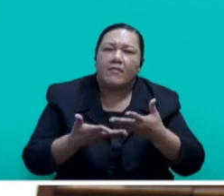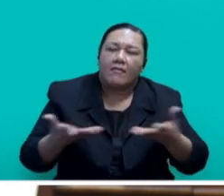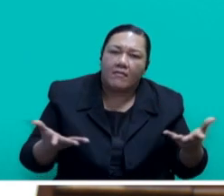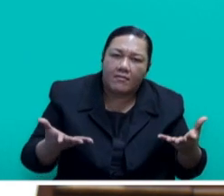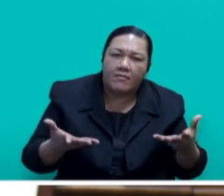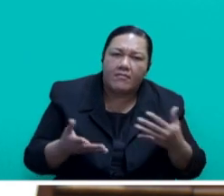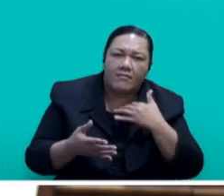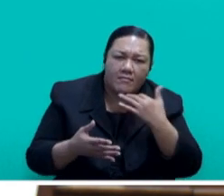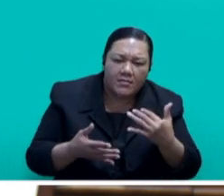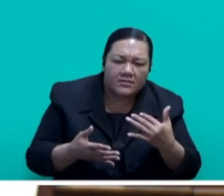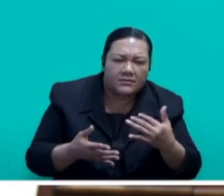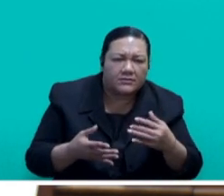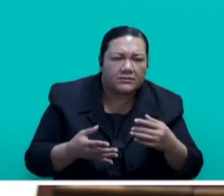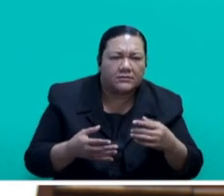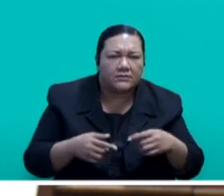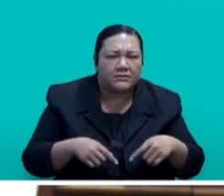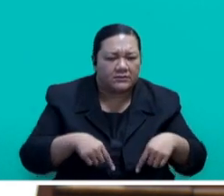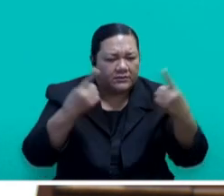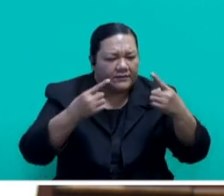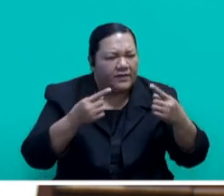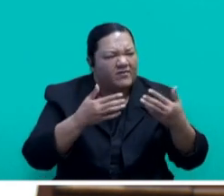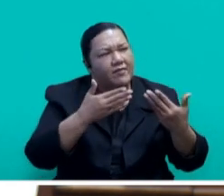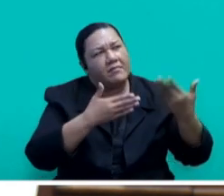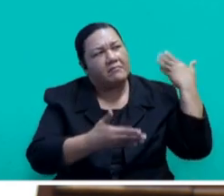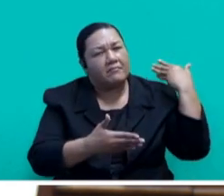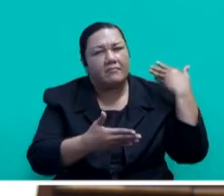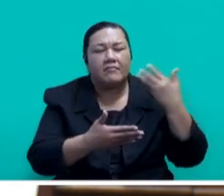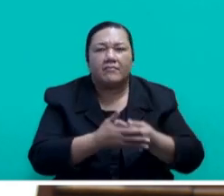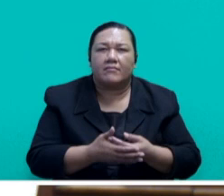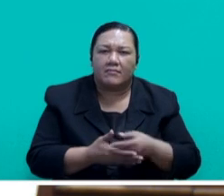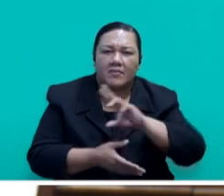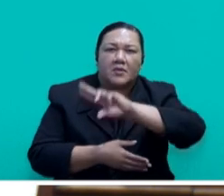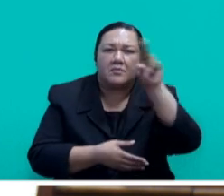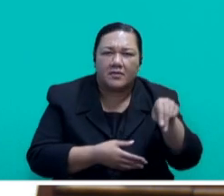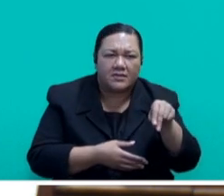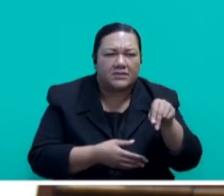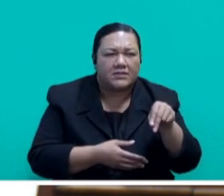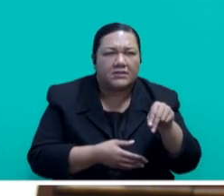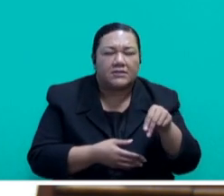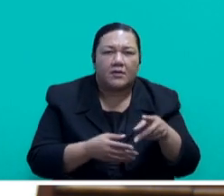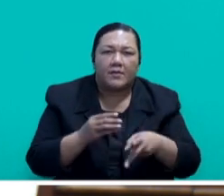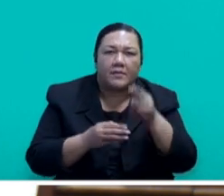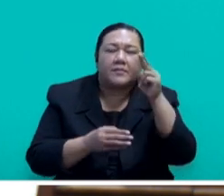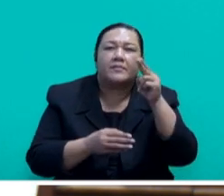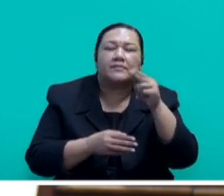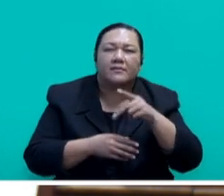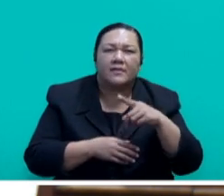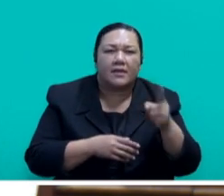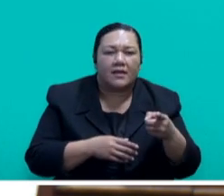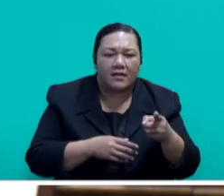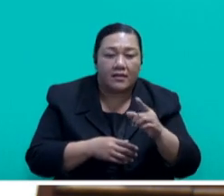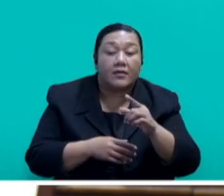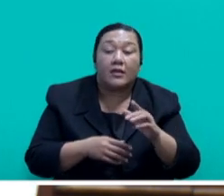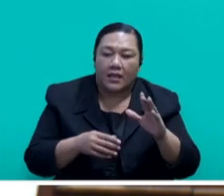did the new bridge that was recently opened in the area make to the livelihood and the lives